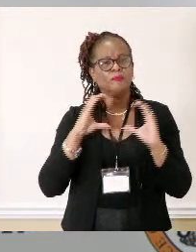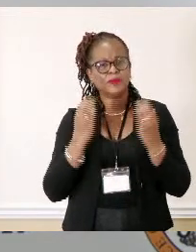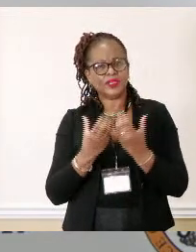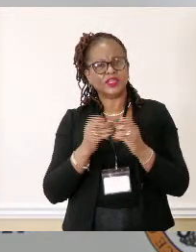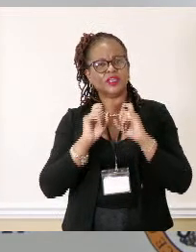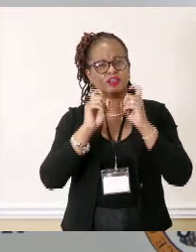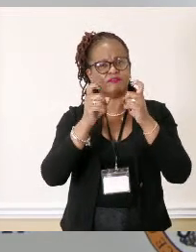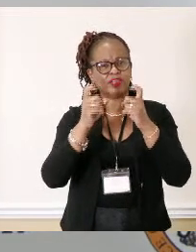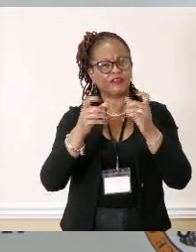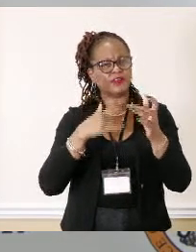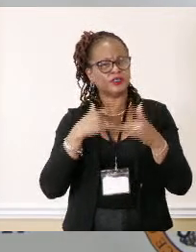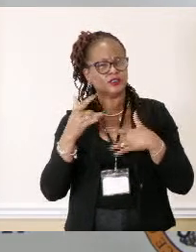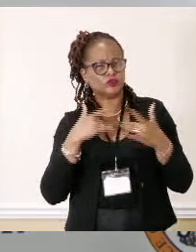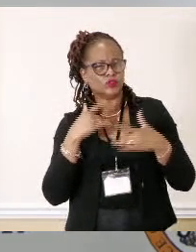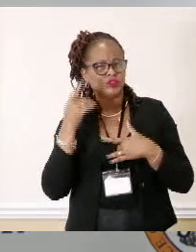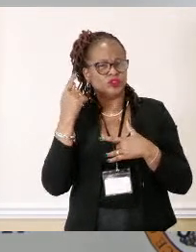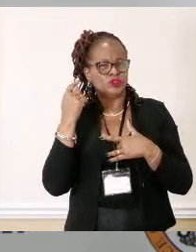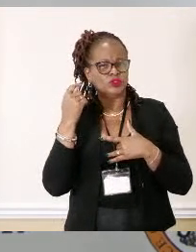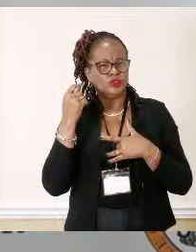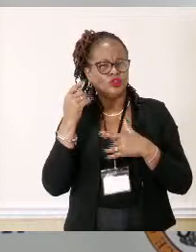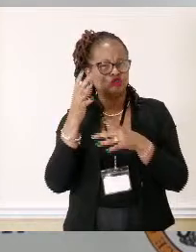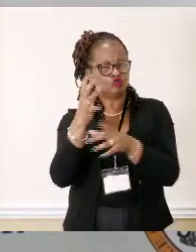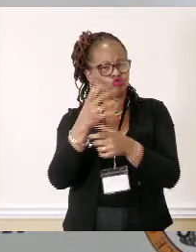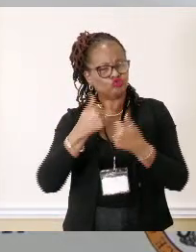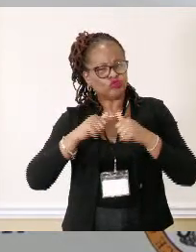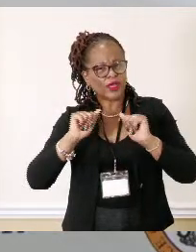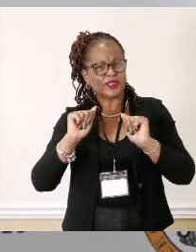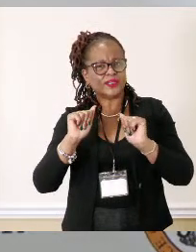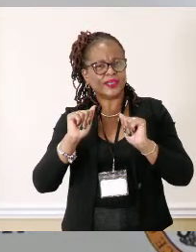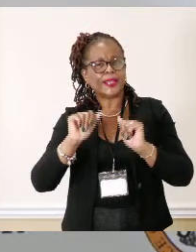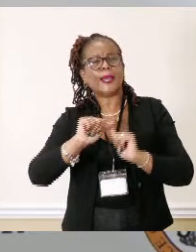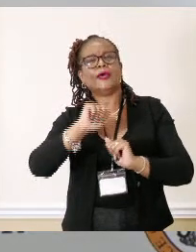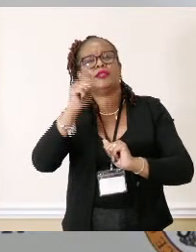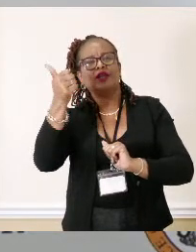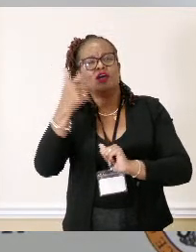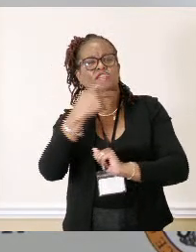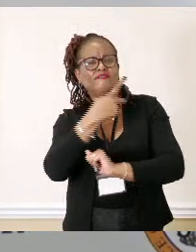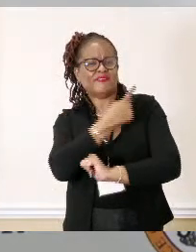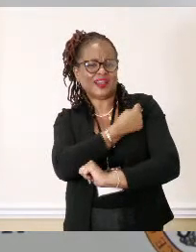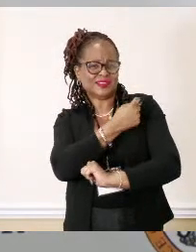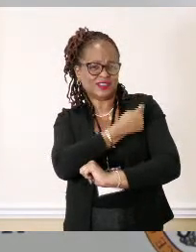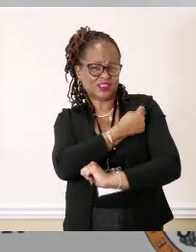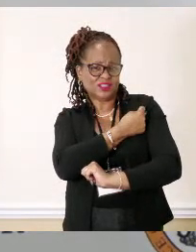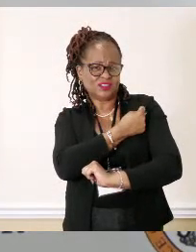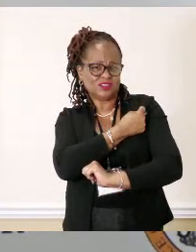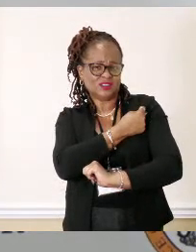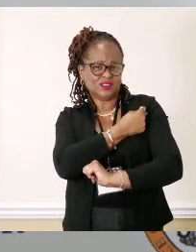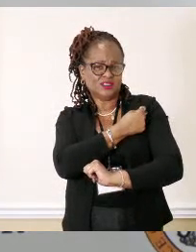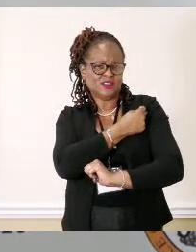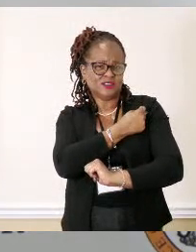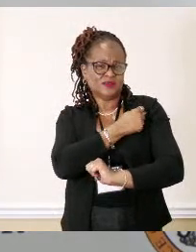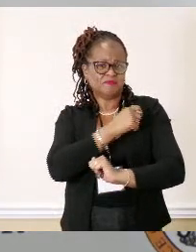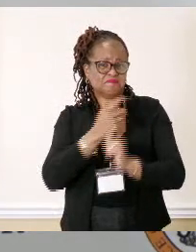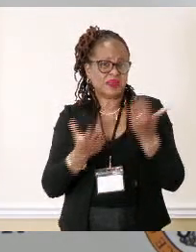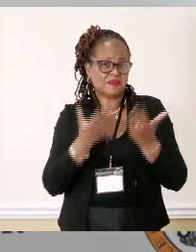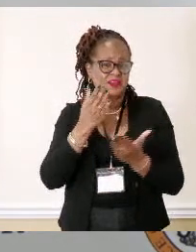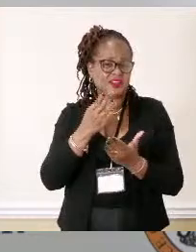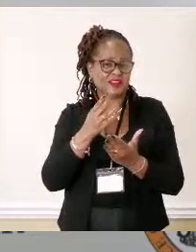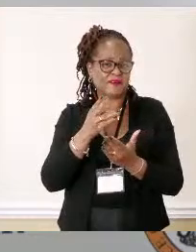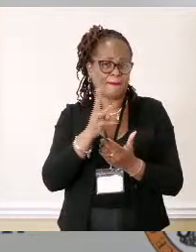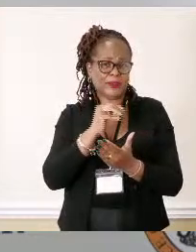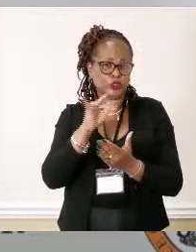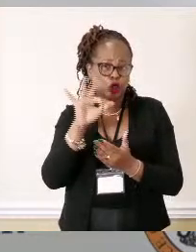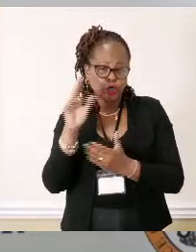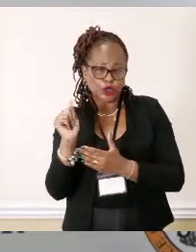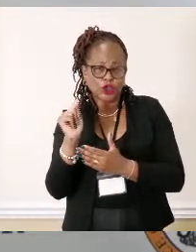any consideration to trying to obtain another kind of vaccine besides AstraZeneca, such as the Pfizer or Moderna, and making